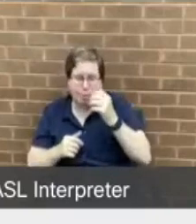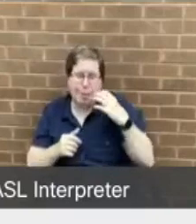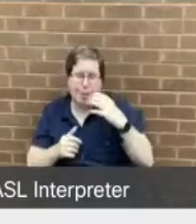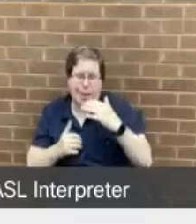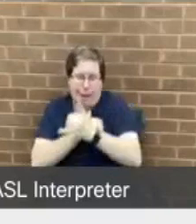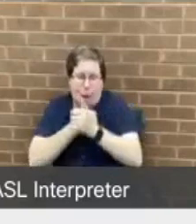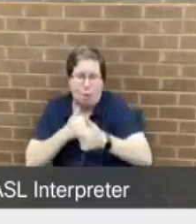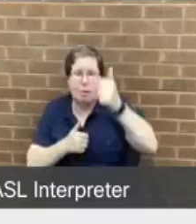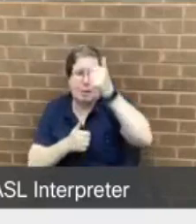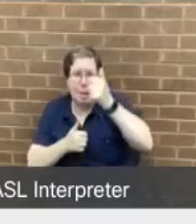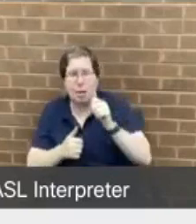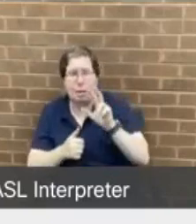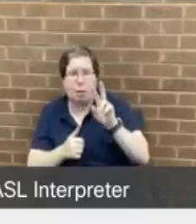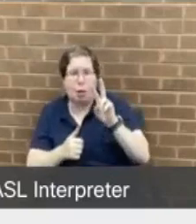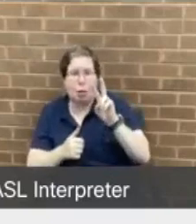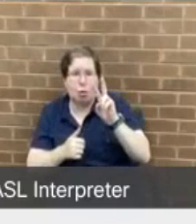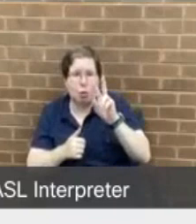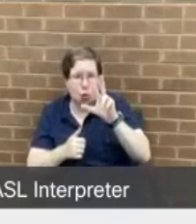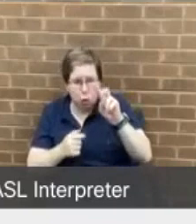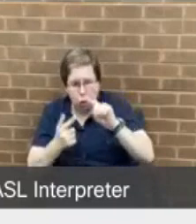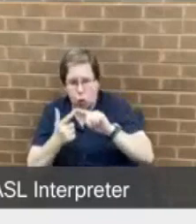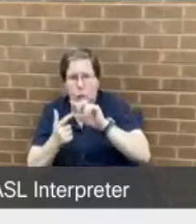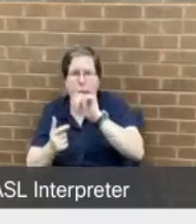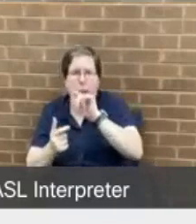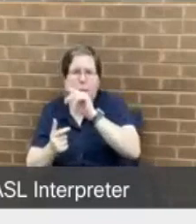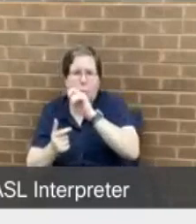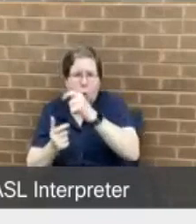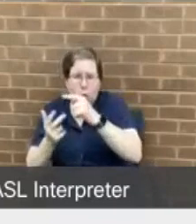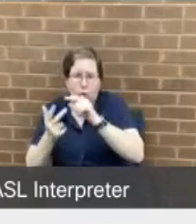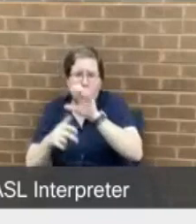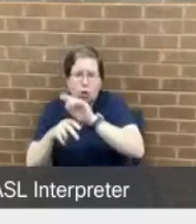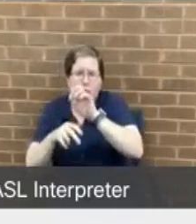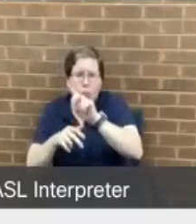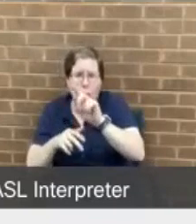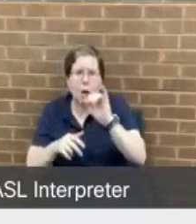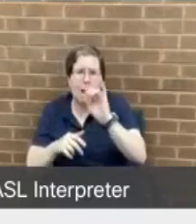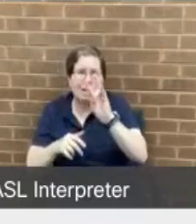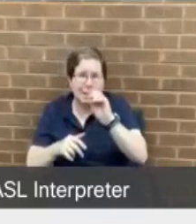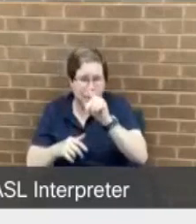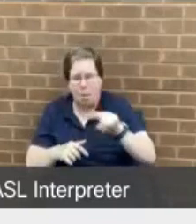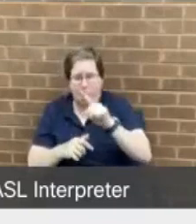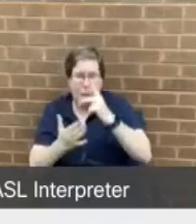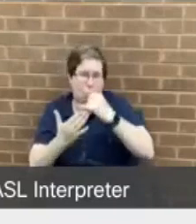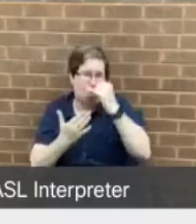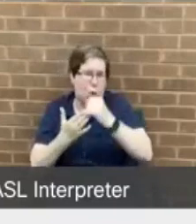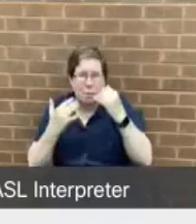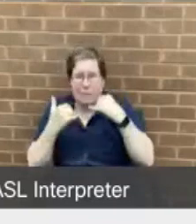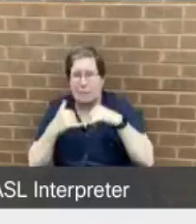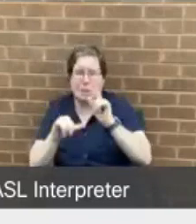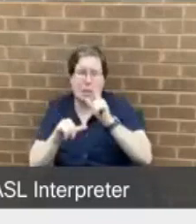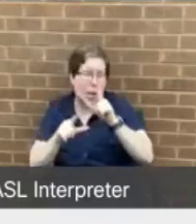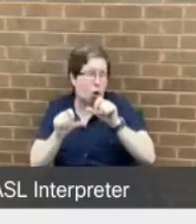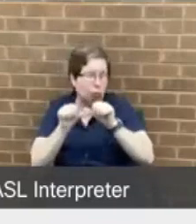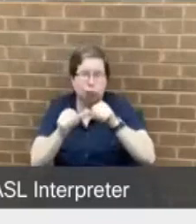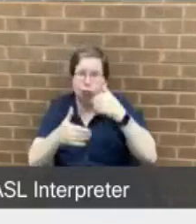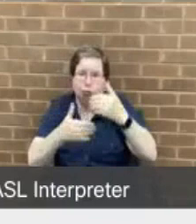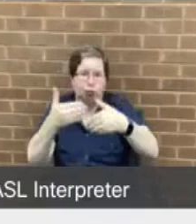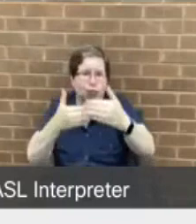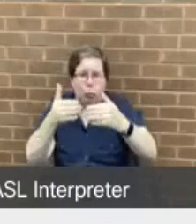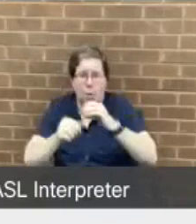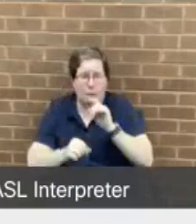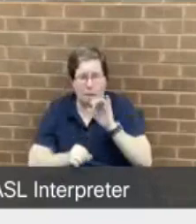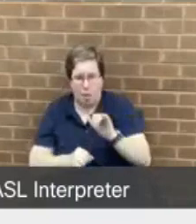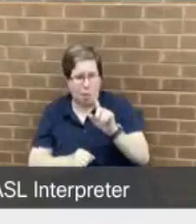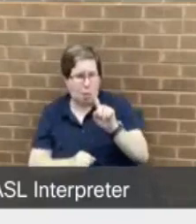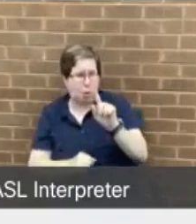Maryland 32 between Linden Church Road and I-70. So that construction of that project continues to advance, and that's a